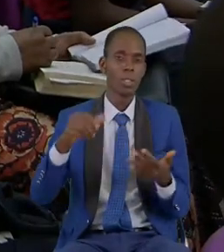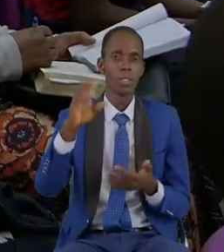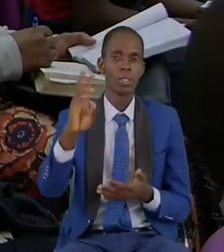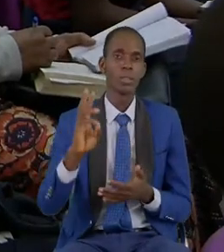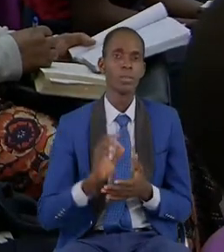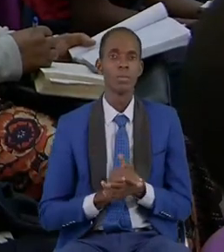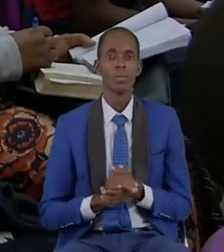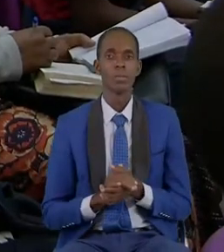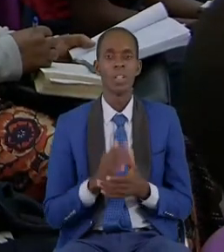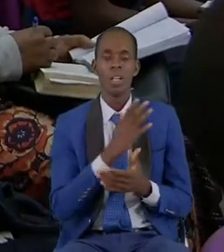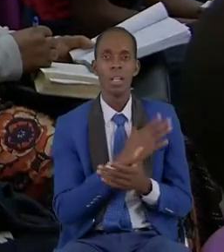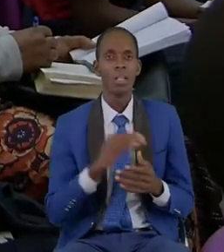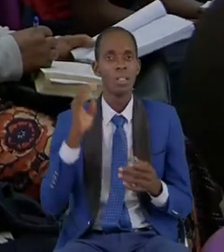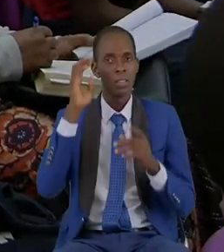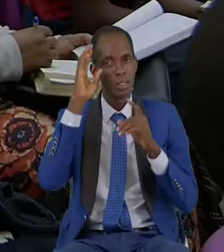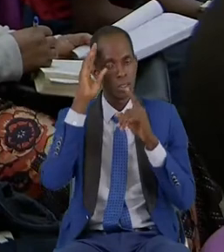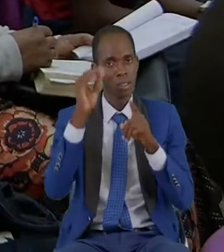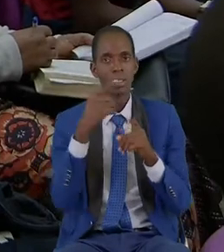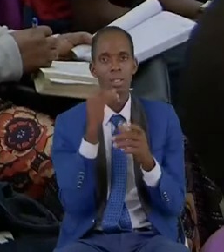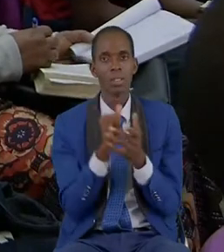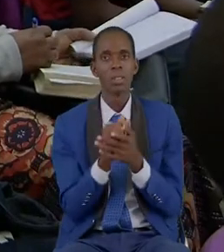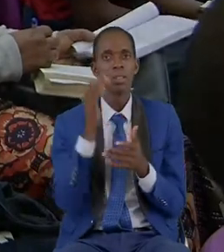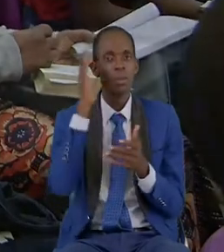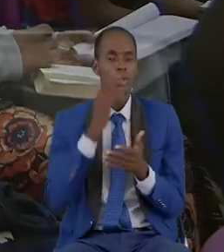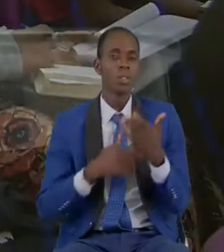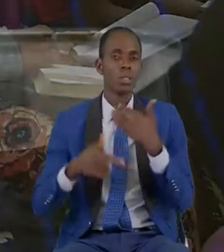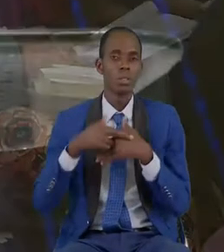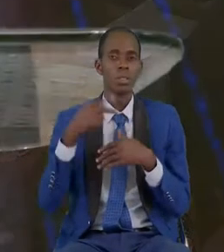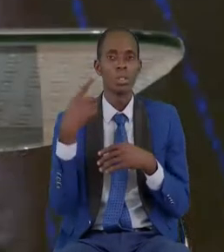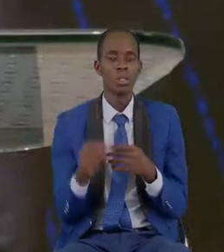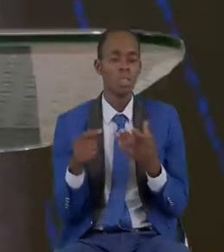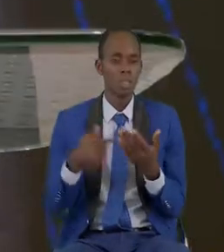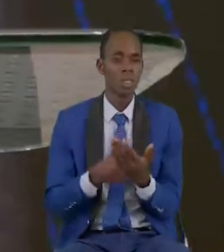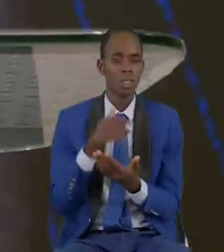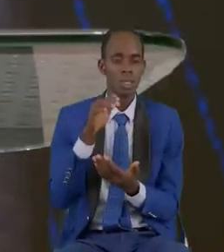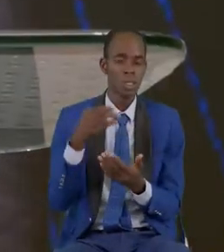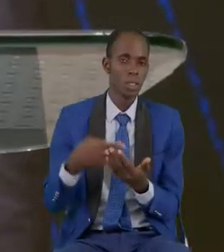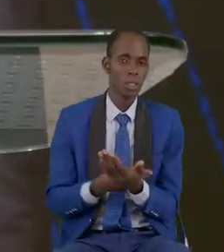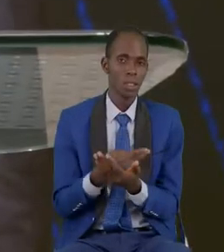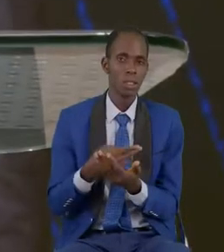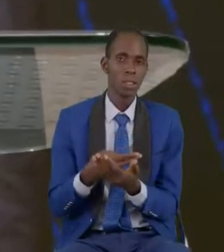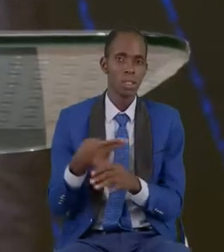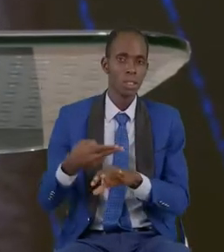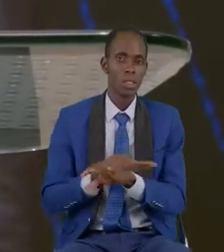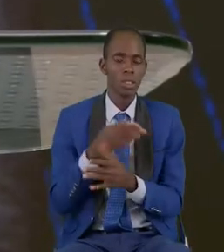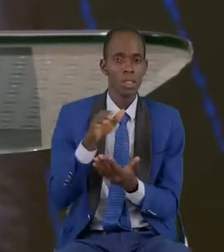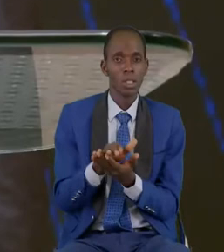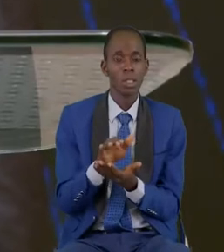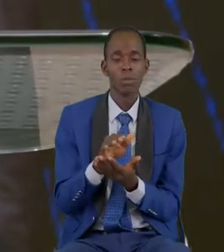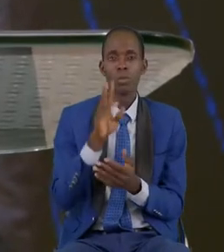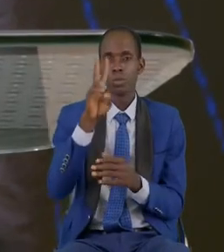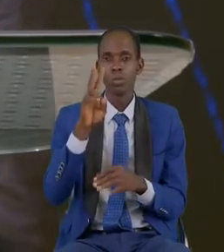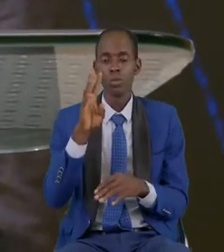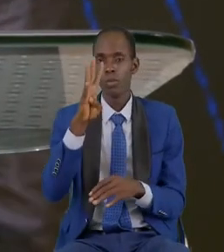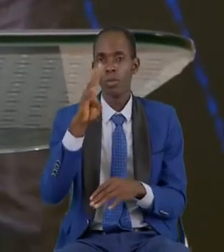he said, and he shall restore the lamb fourfold, because he did this thing,